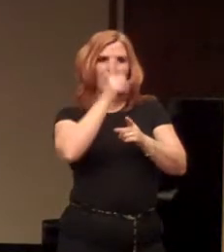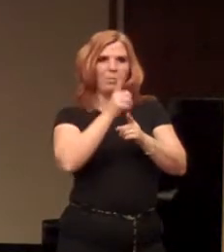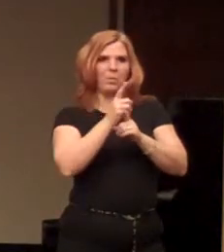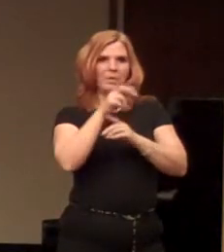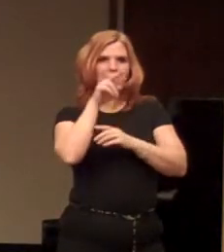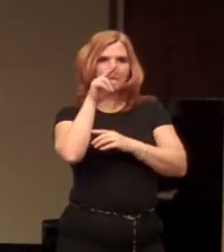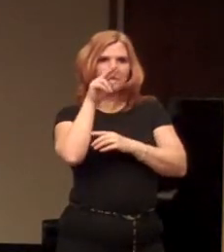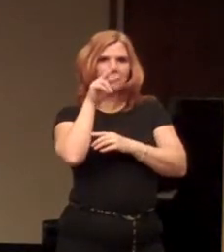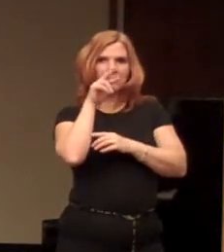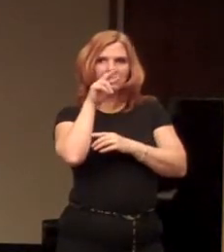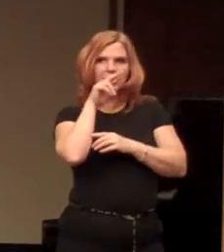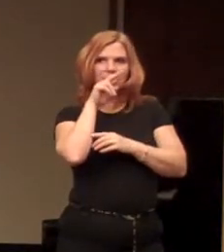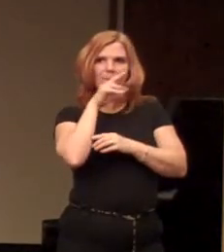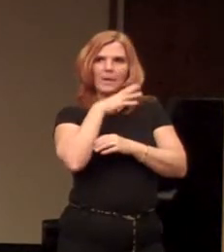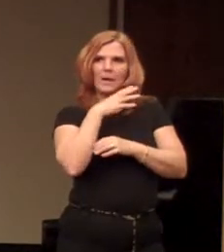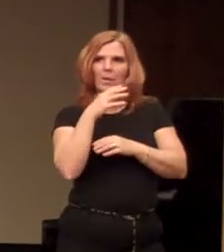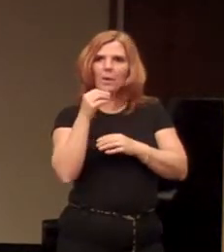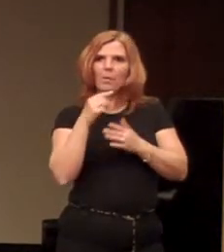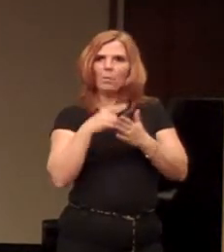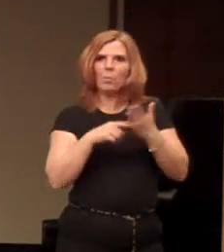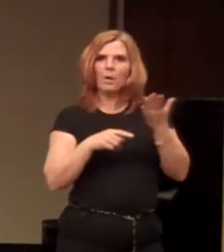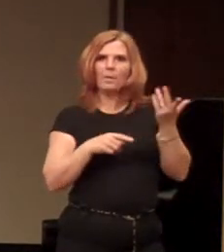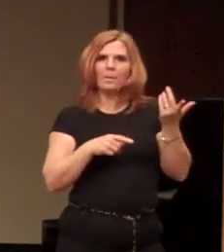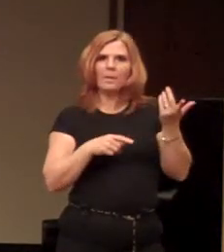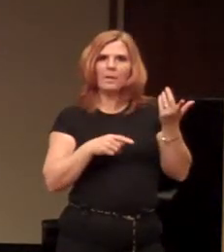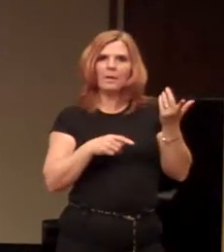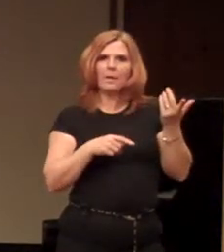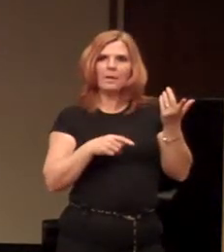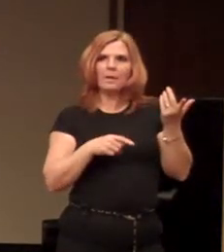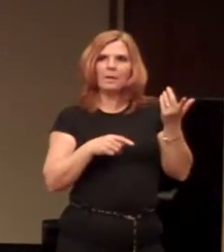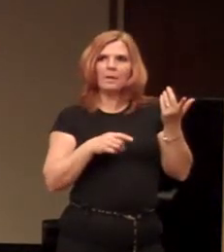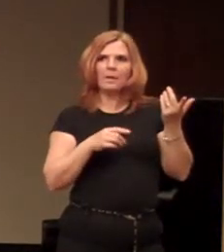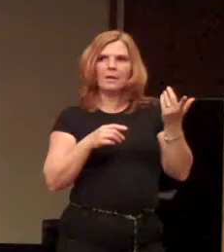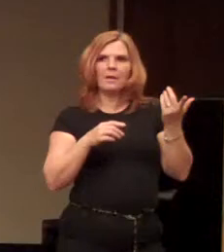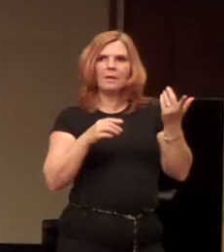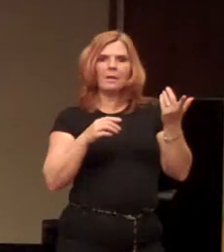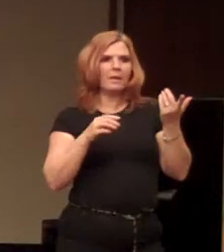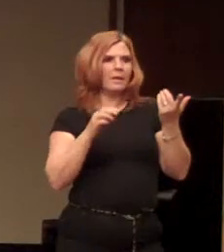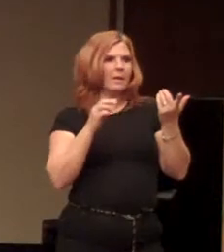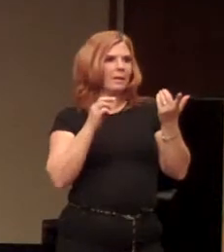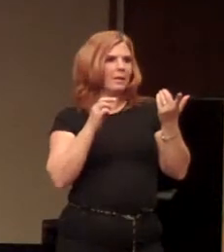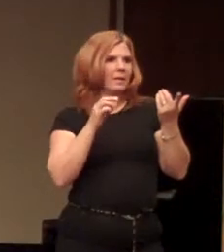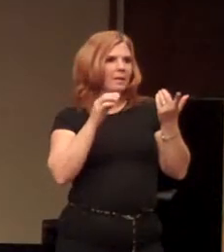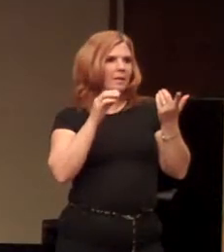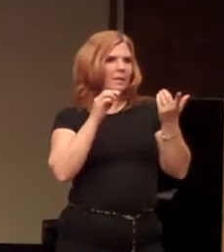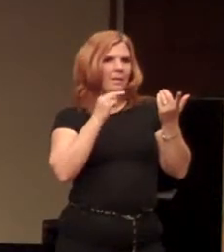Cemetery, and Mr. Bucket's List,